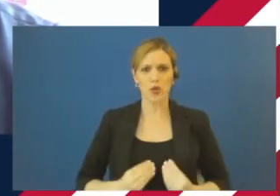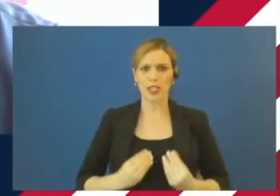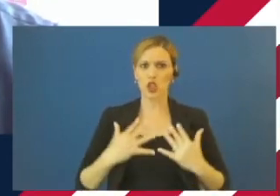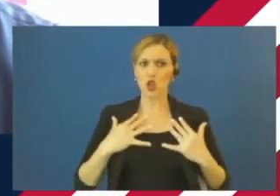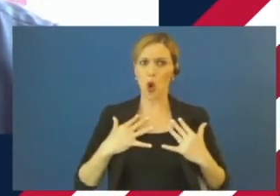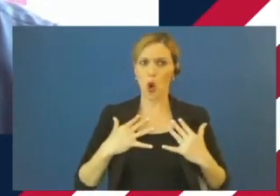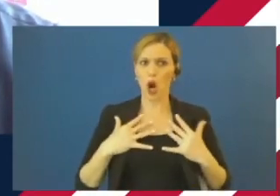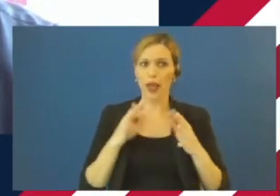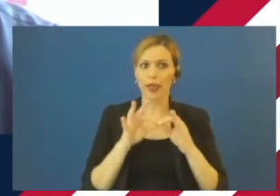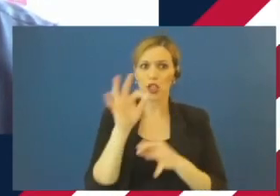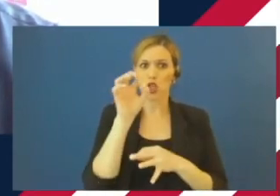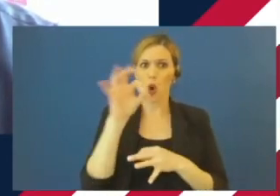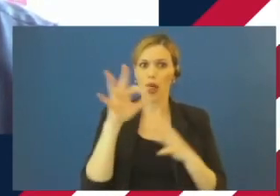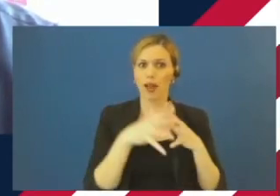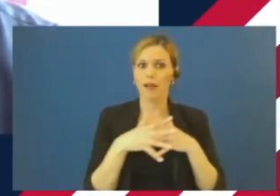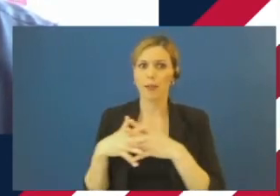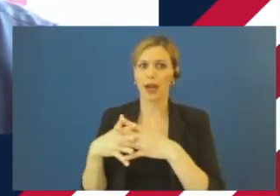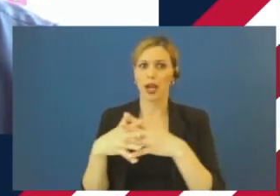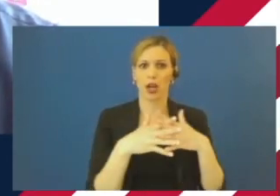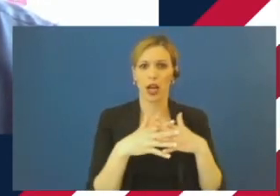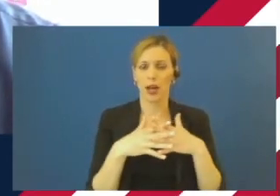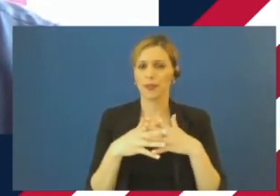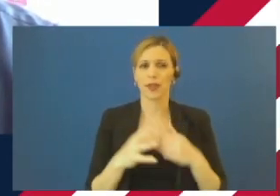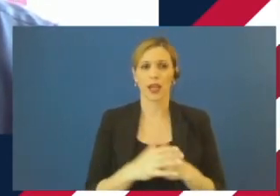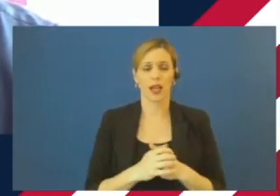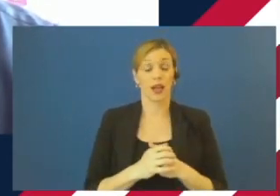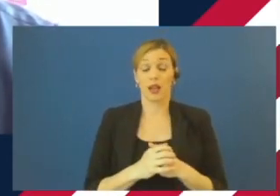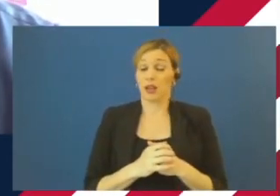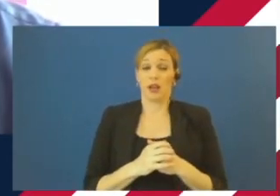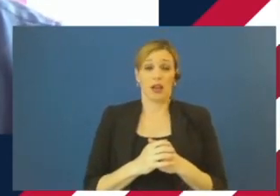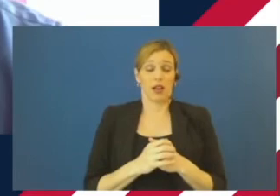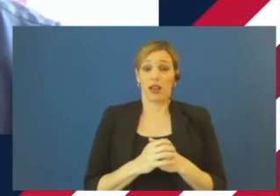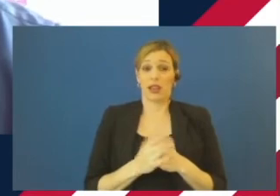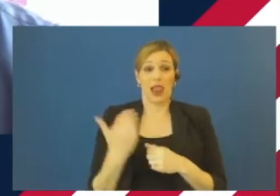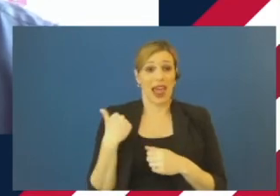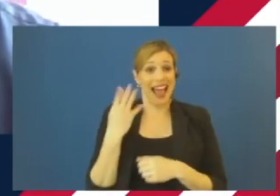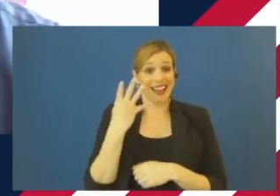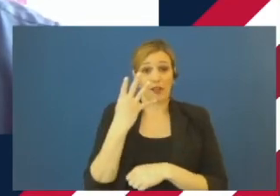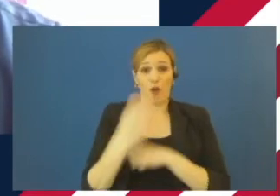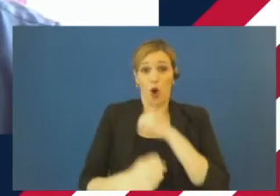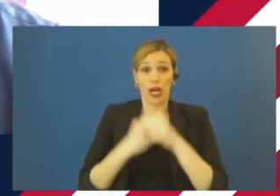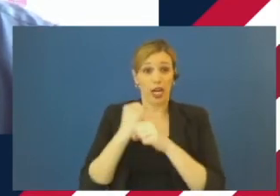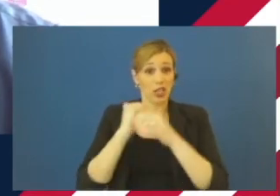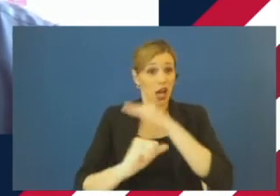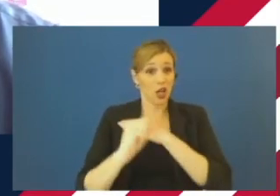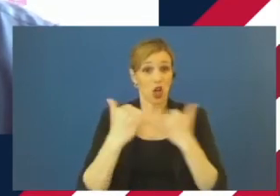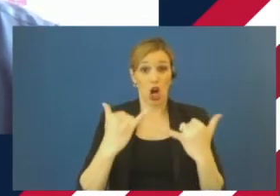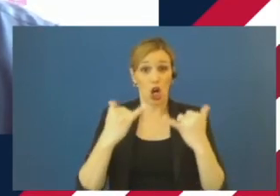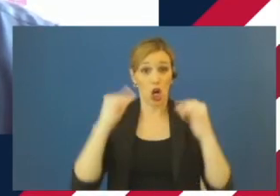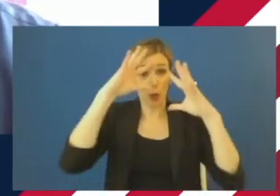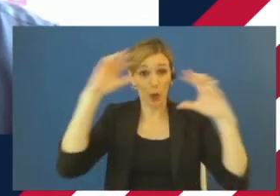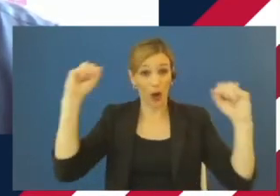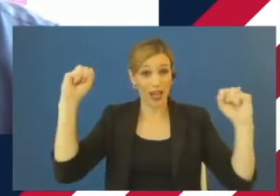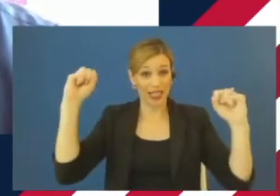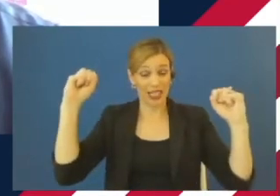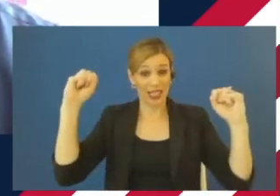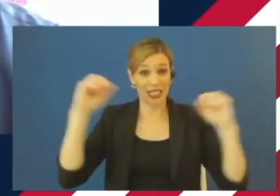a brutal Trump administration. I've seen the Raise the Wage Act, a national $15 an